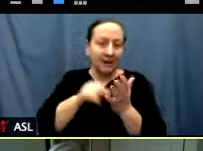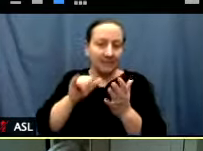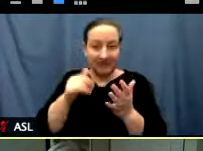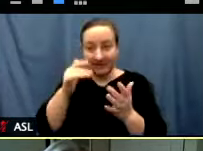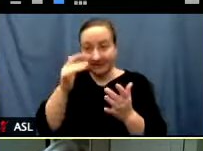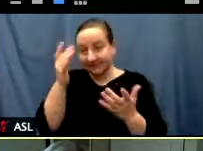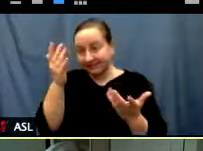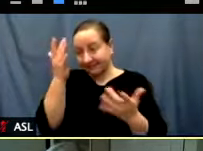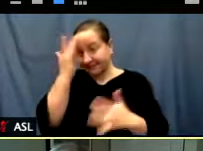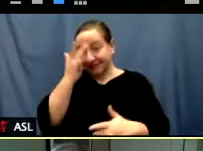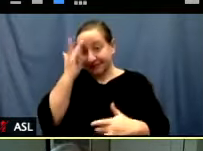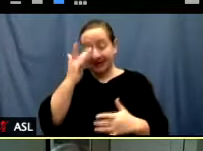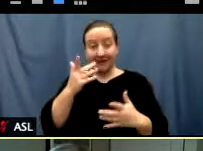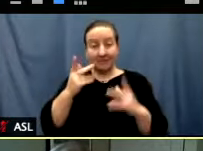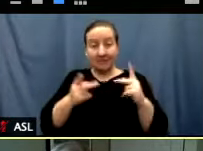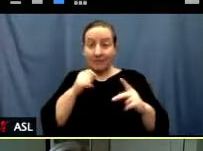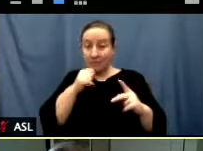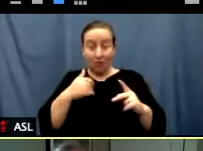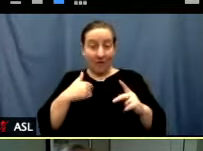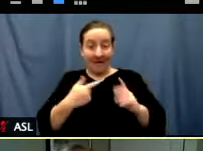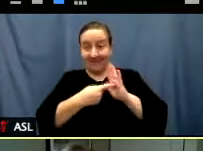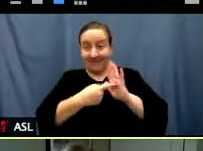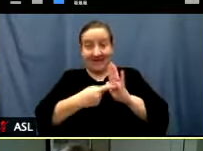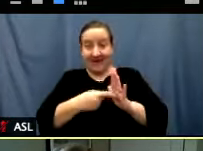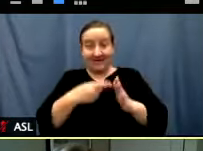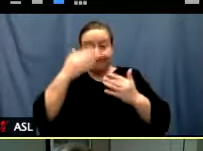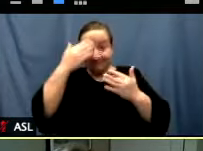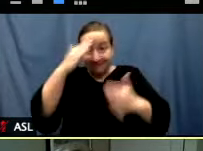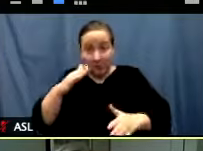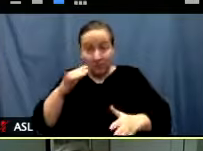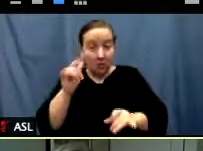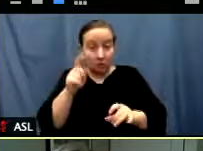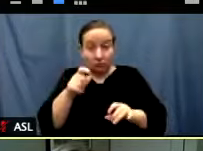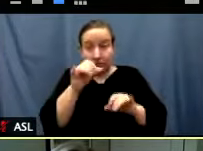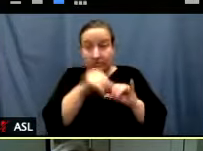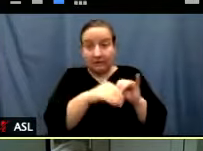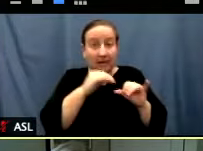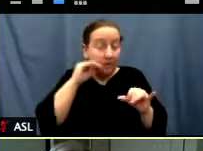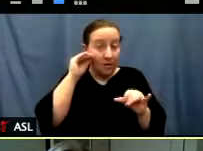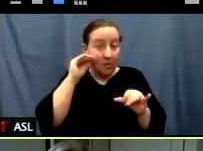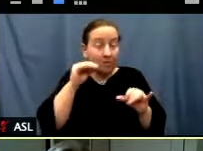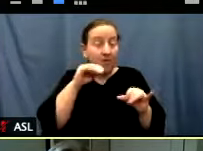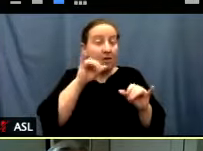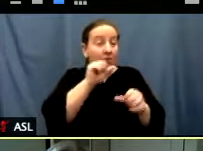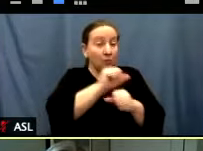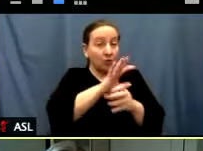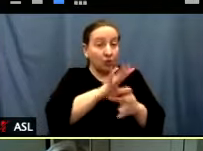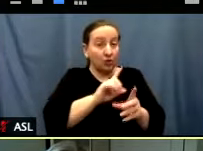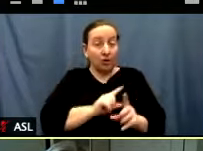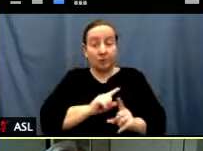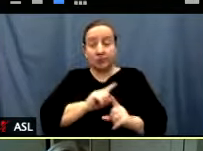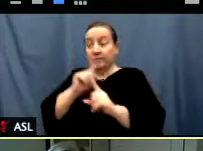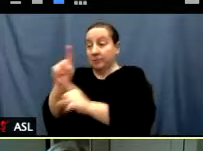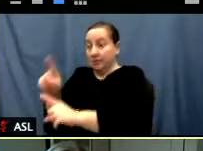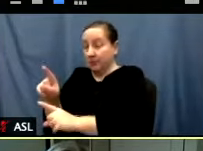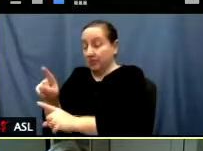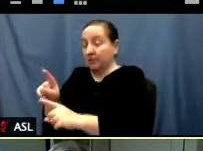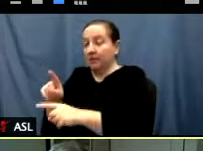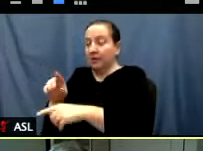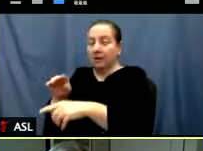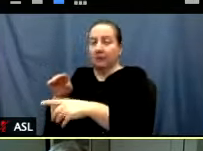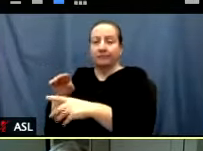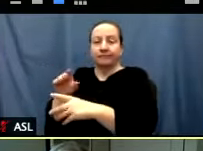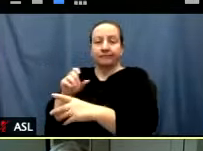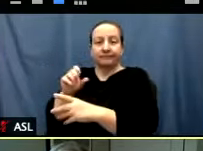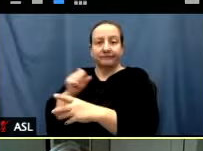is asymptomatic, so we don't have any signs to know to stay home. Those workers could potentially introduce that virus into a